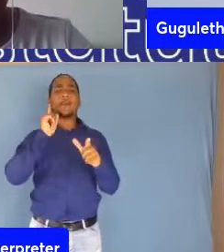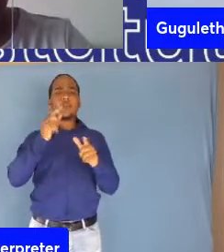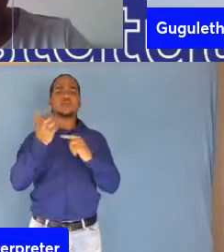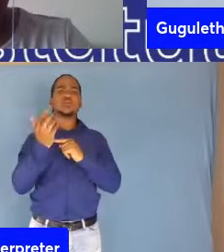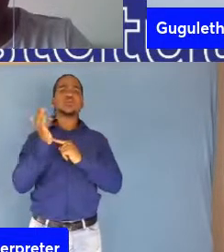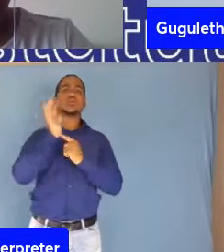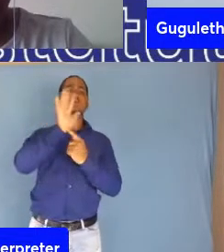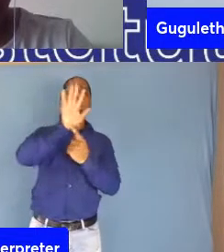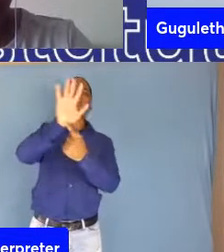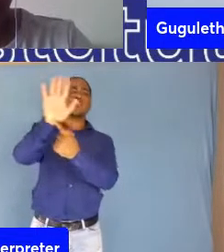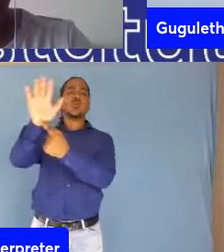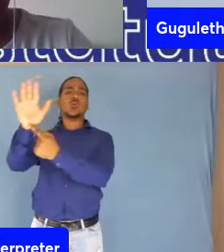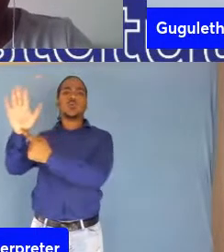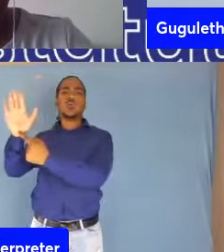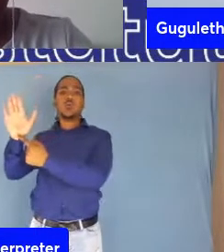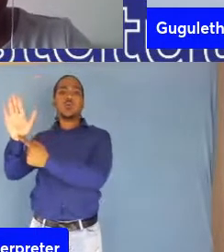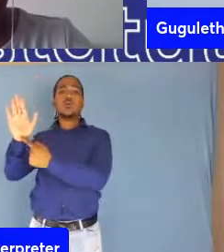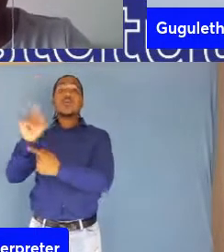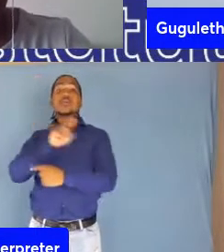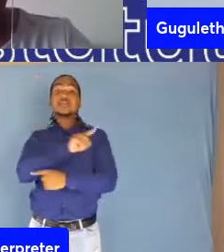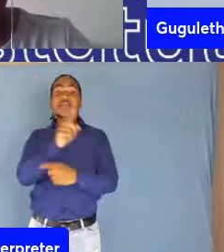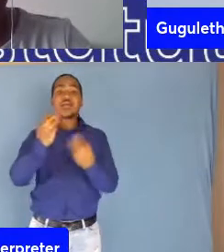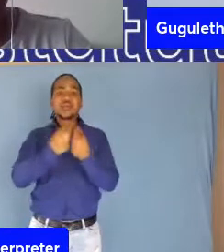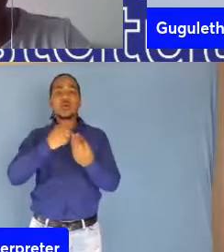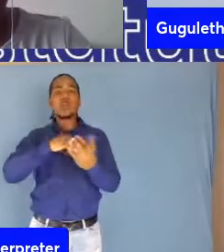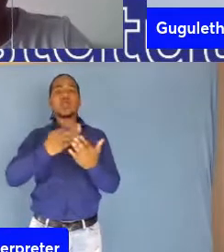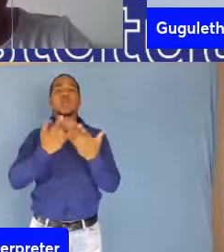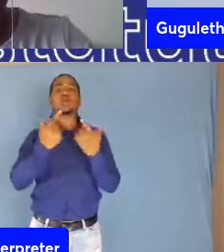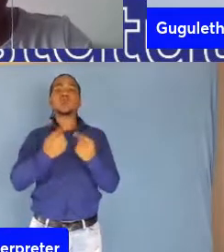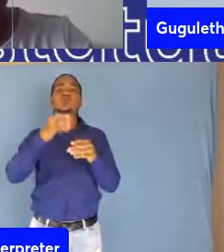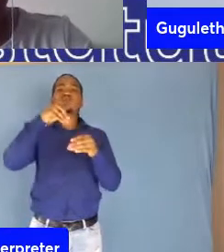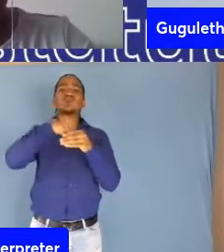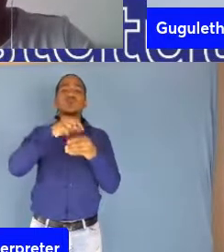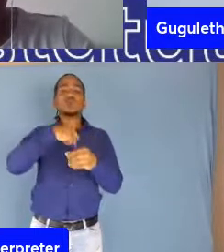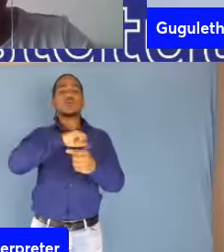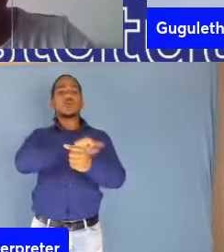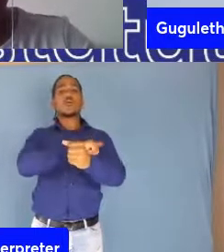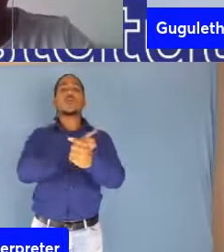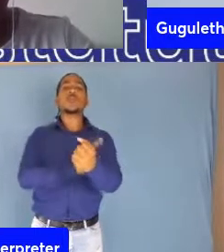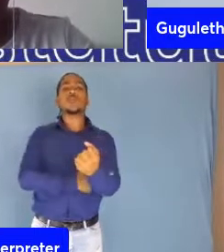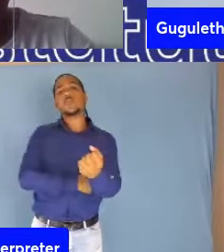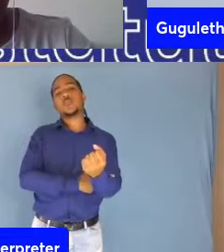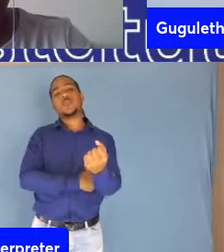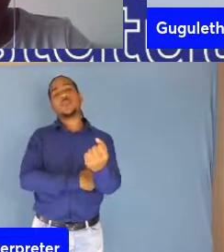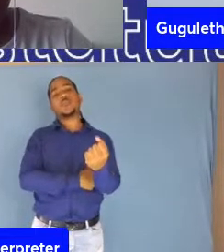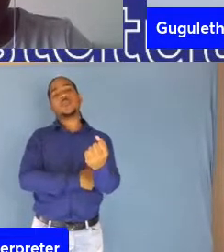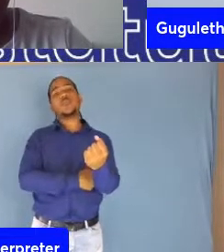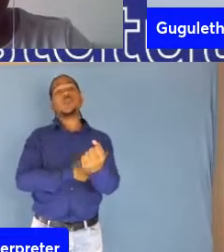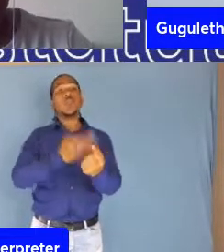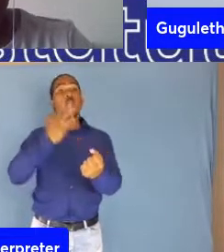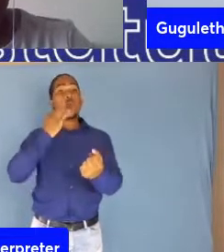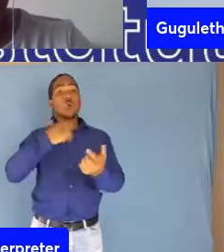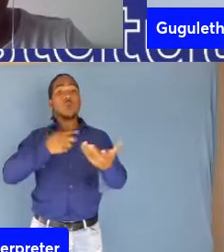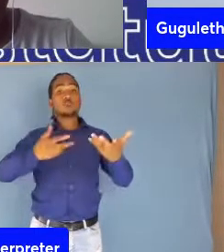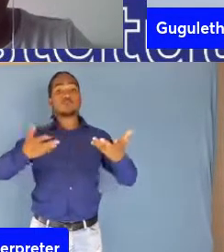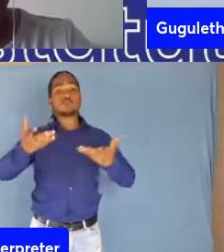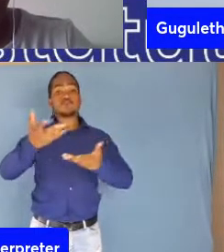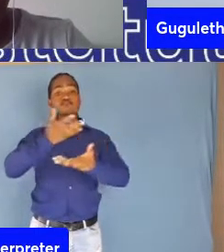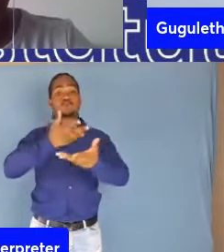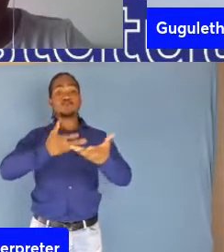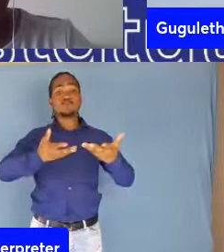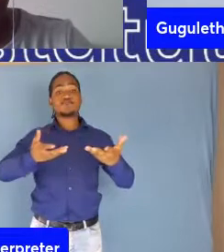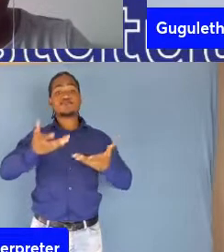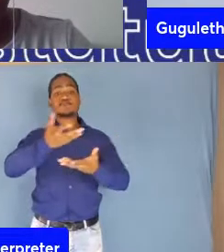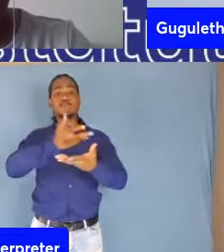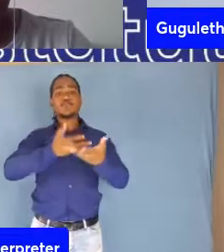is one of the things that we can do within our powers. When we are speaking, let's not speak